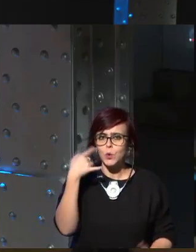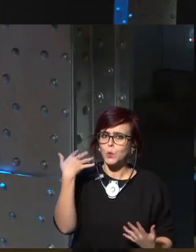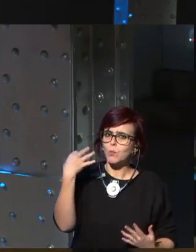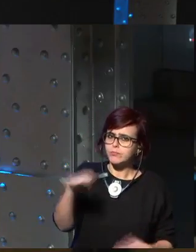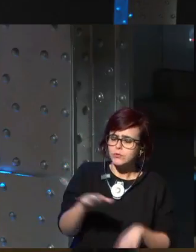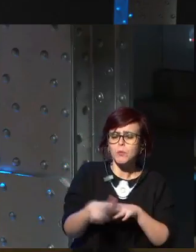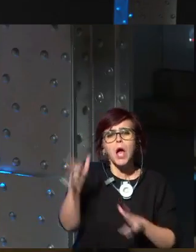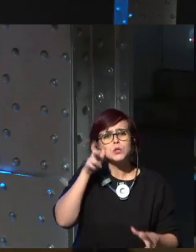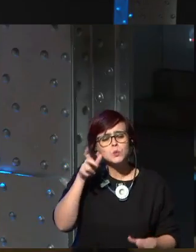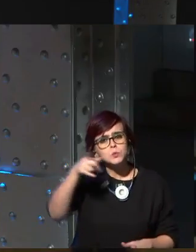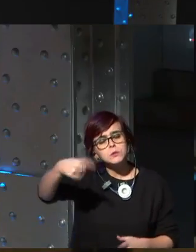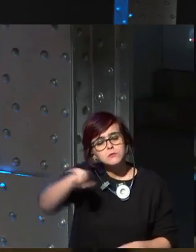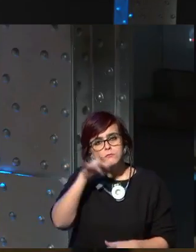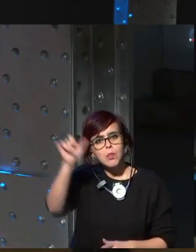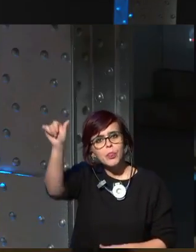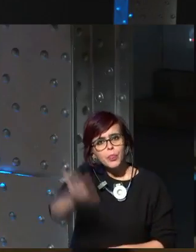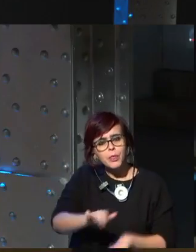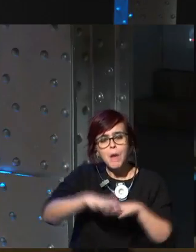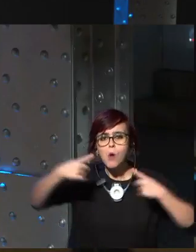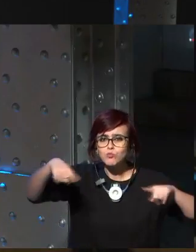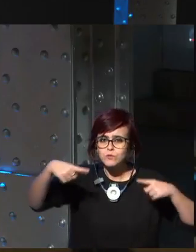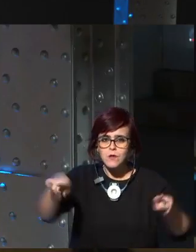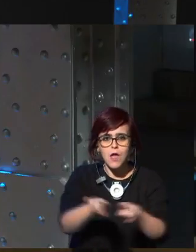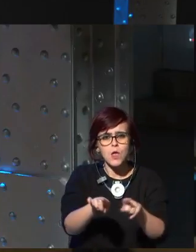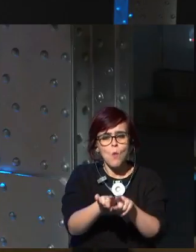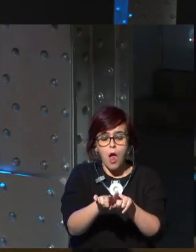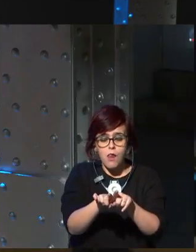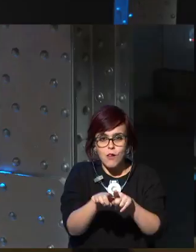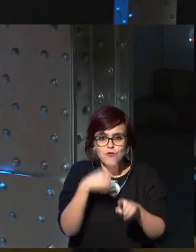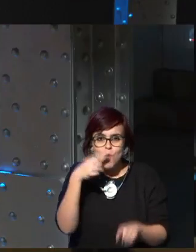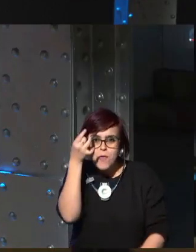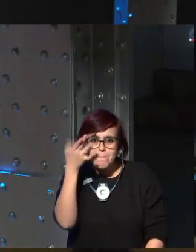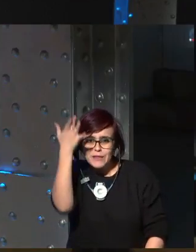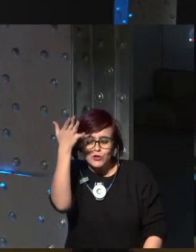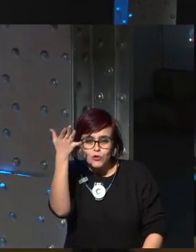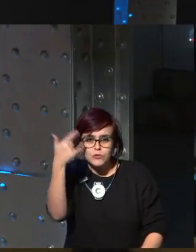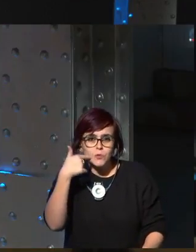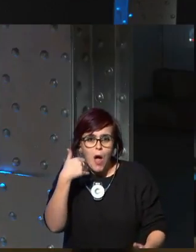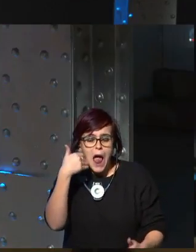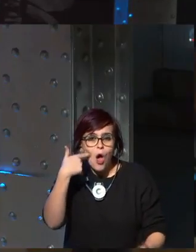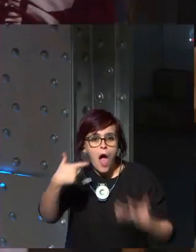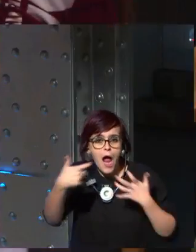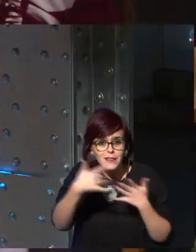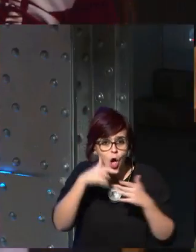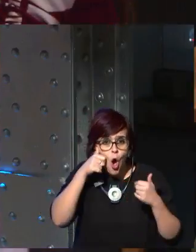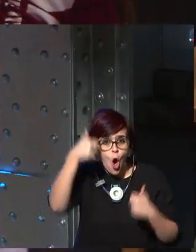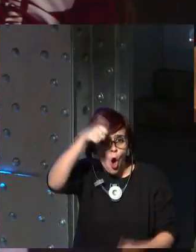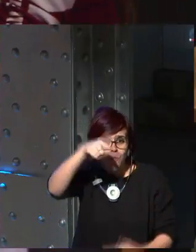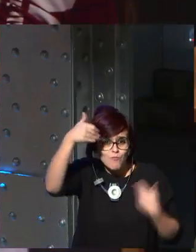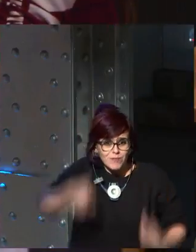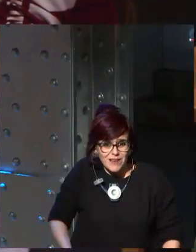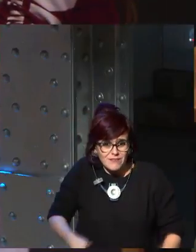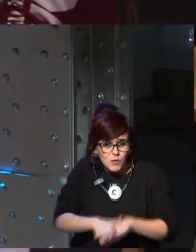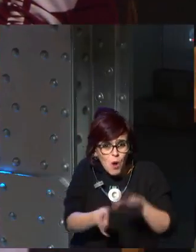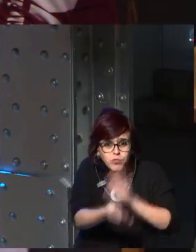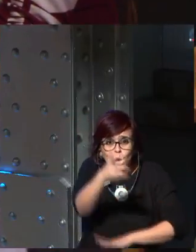Listening to you, something comes to my mind, in that music would be the best invention, the best artistic creation